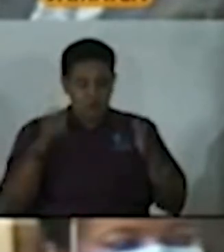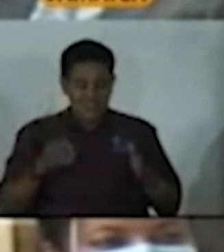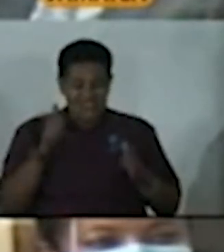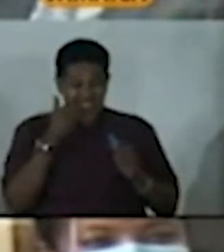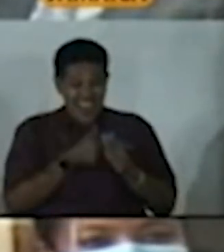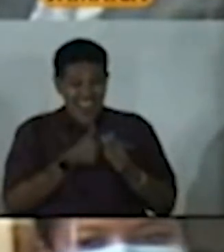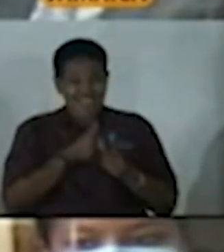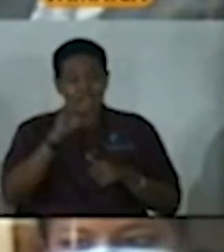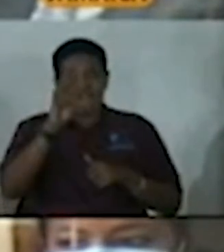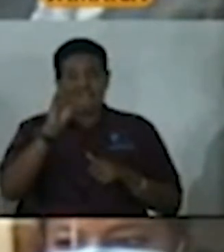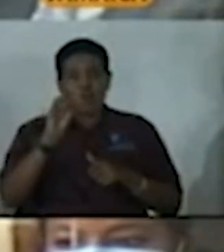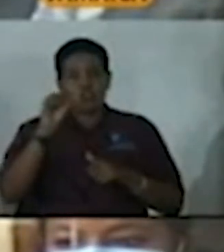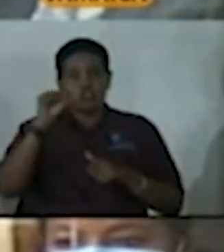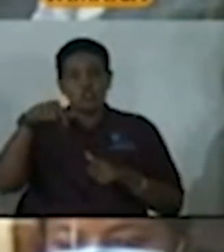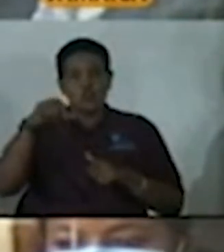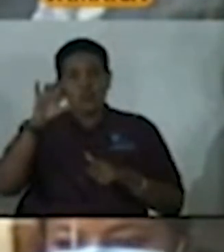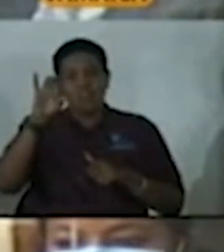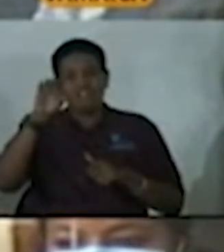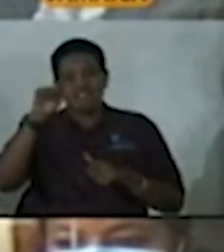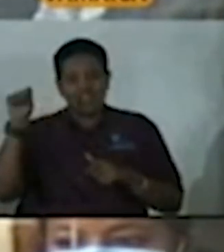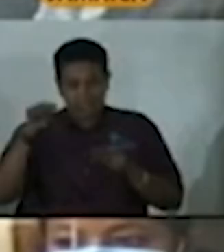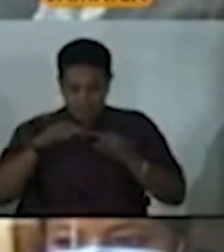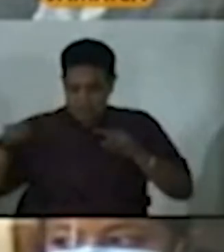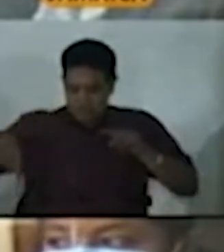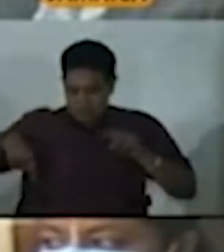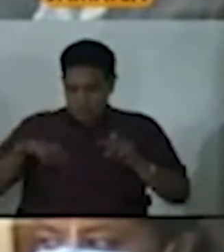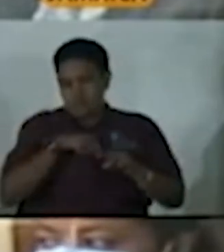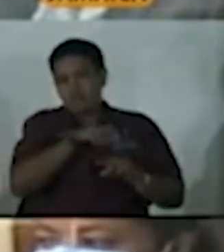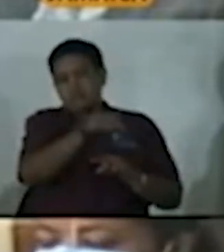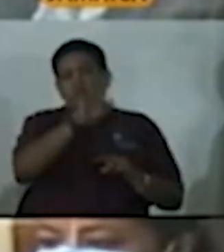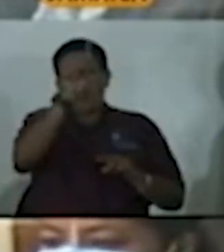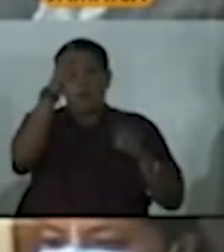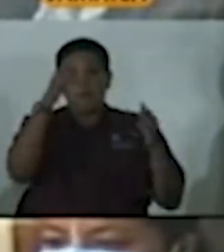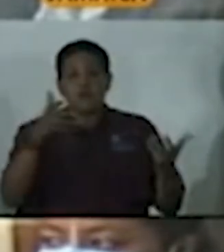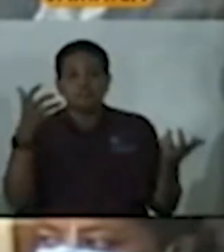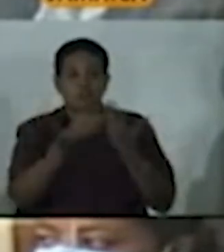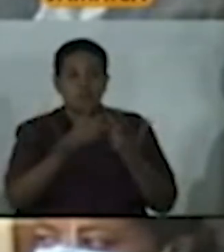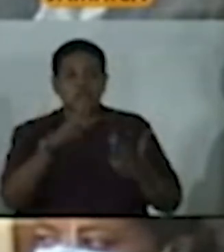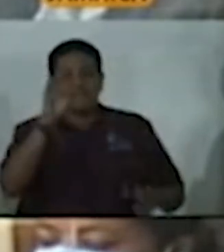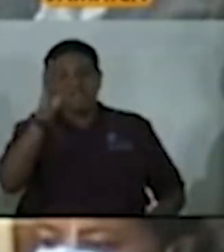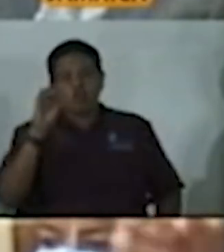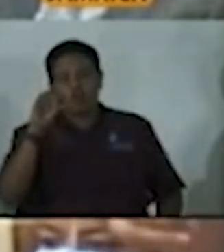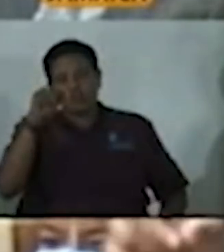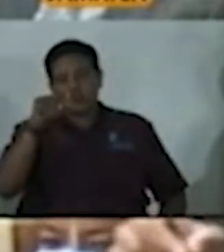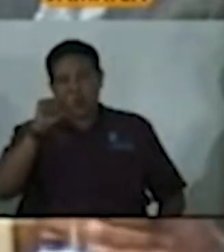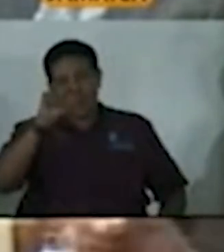for every 40 square feet of the designated worship area.